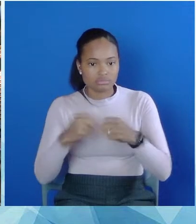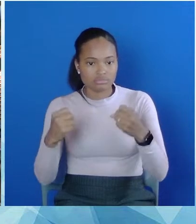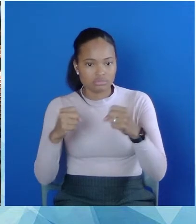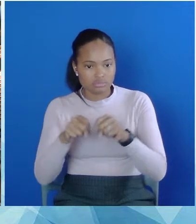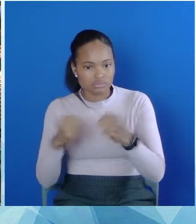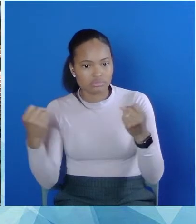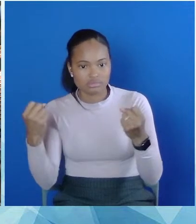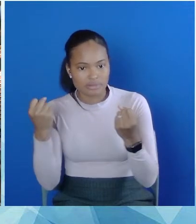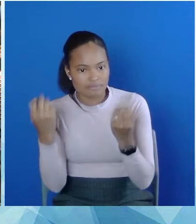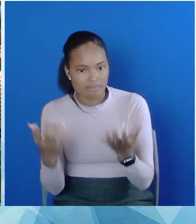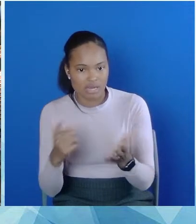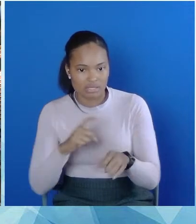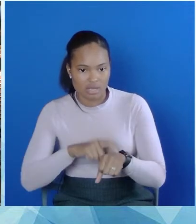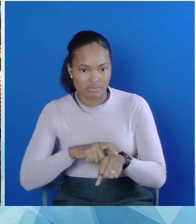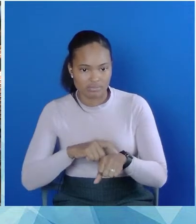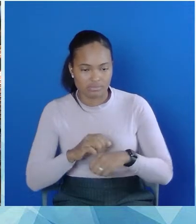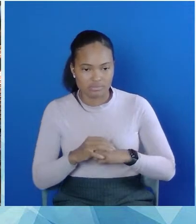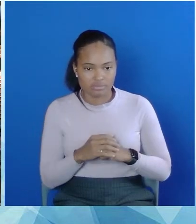Since